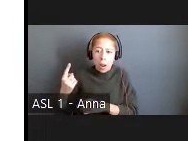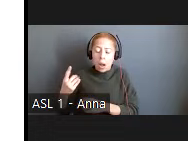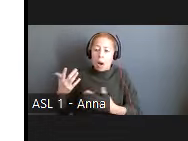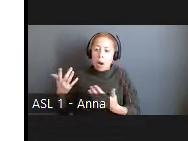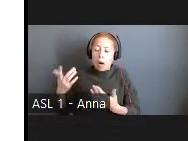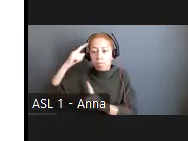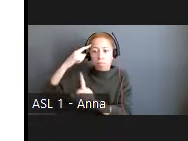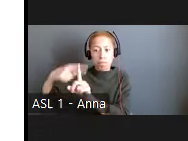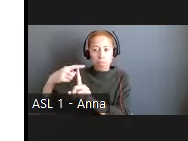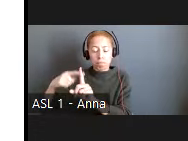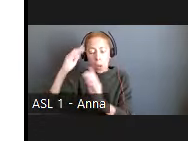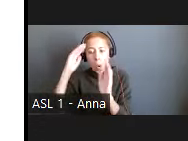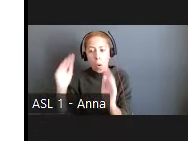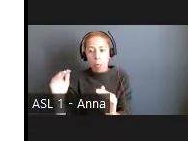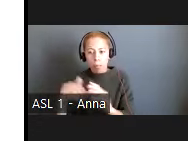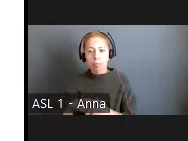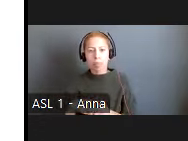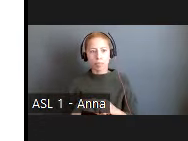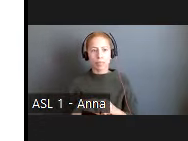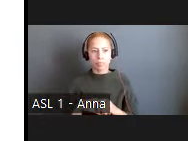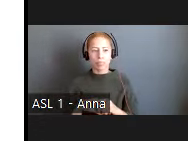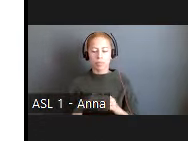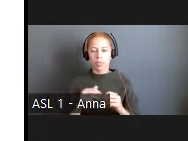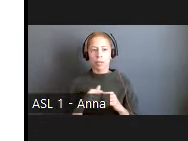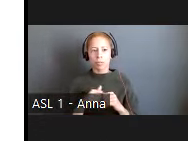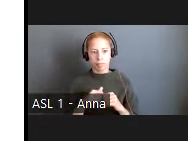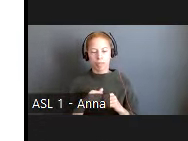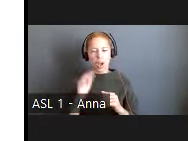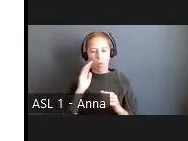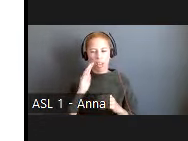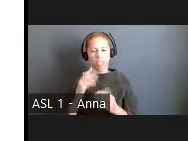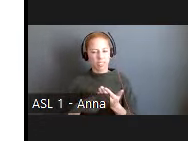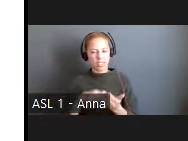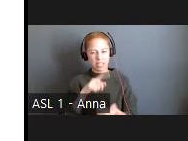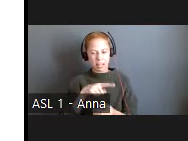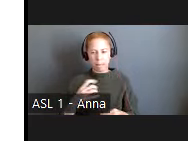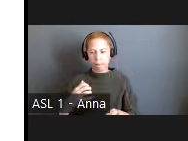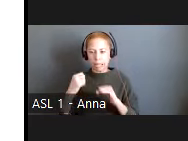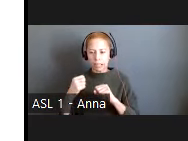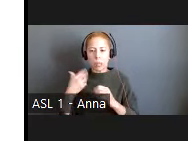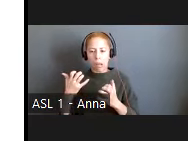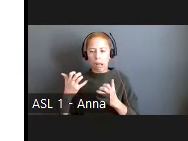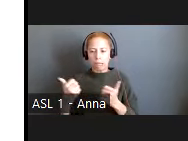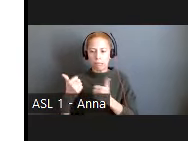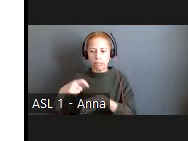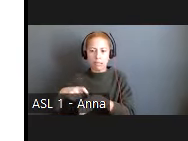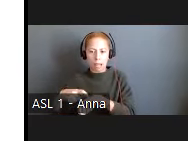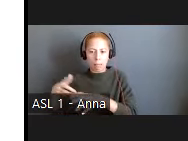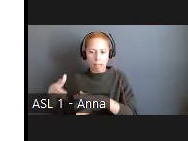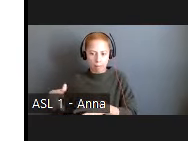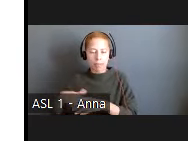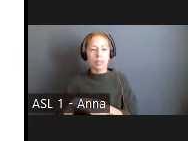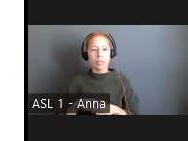So how do we get there? I'm just going to do this very fast because I want us to have some time. So when we're thinking about